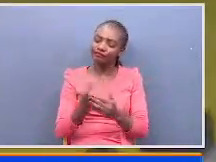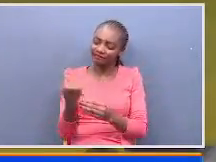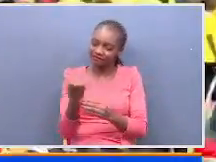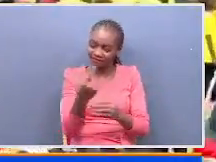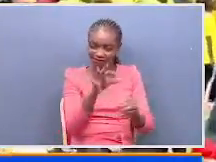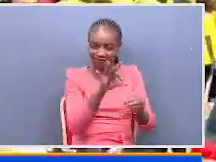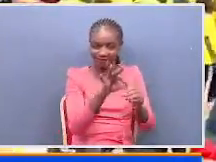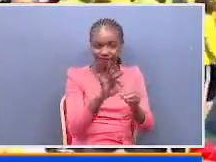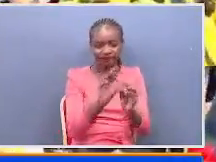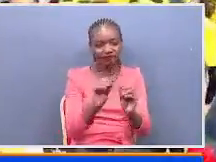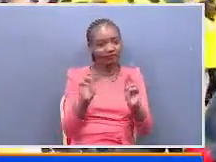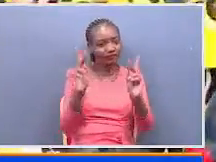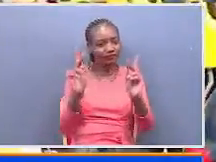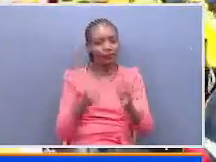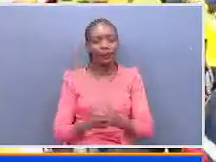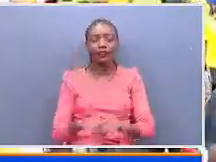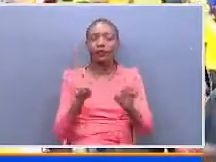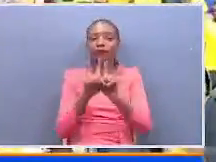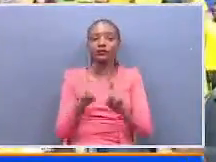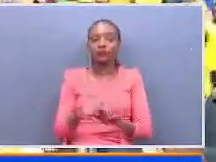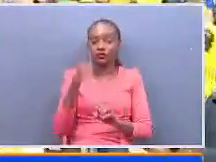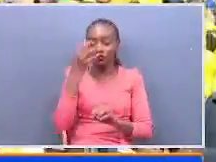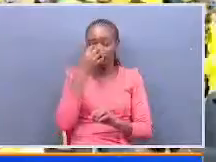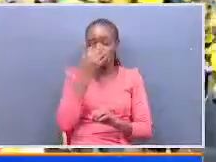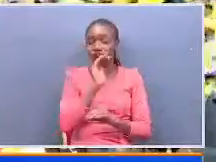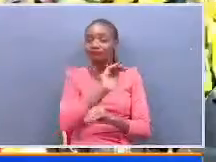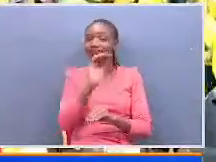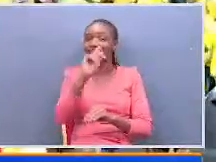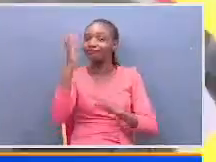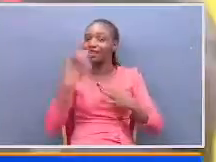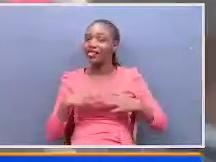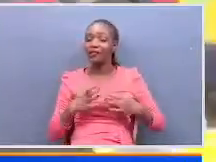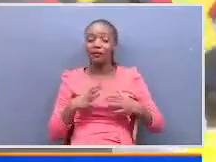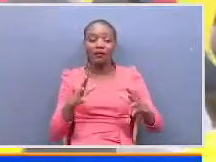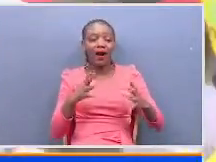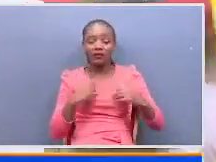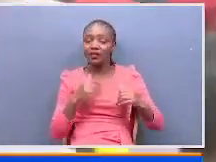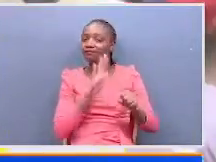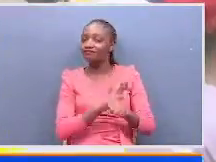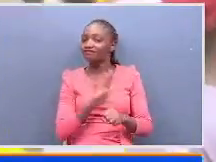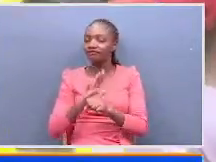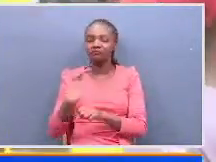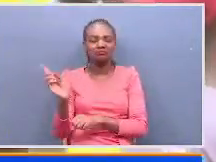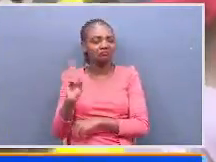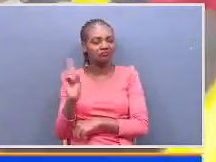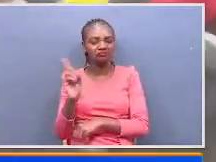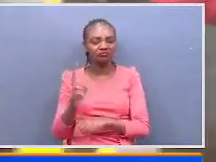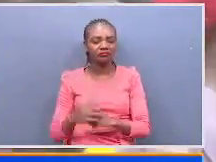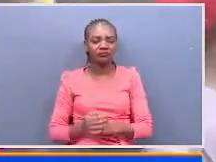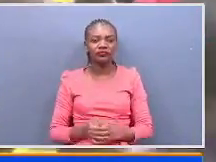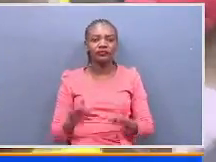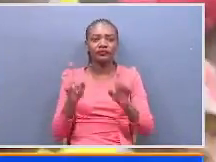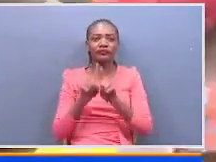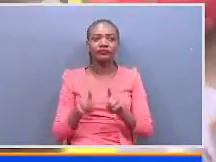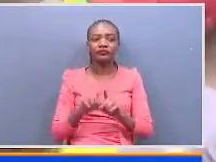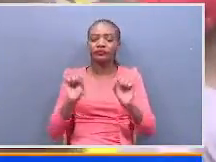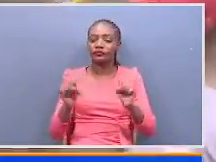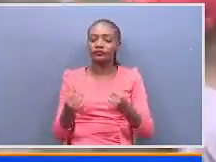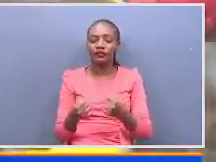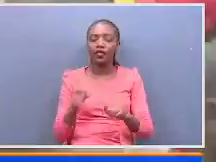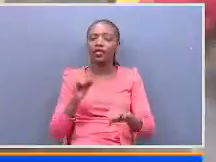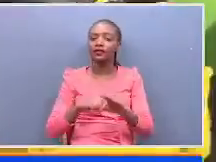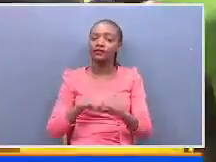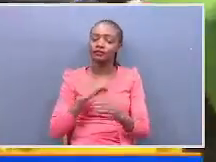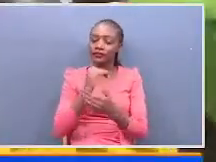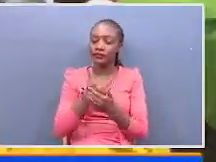ballot. The second in command urged Kenyans not to be intimidated and by threats from their opponent. This comes even as a